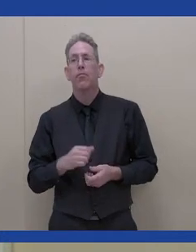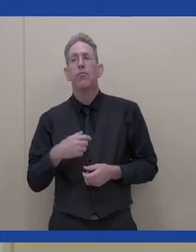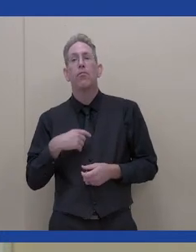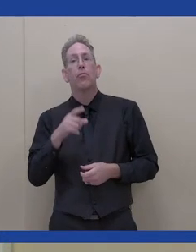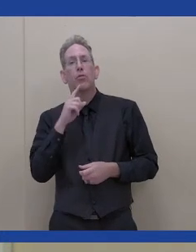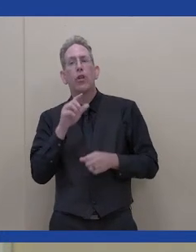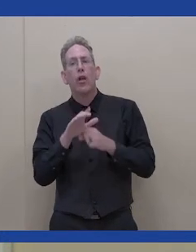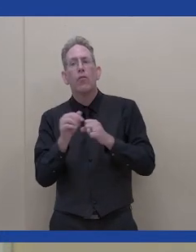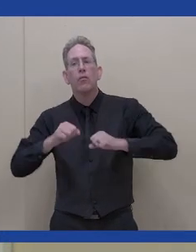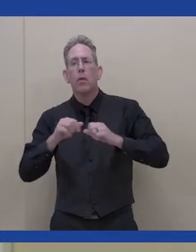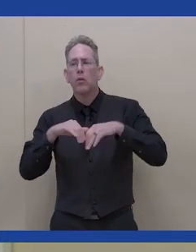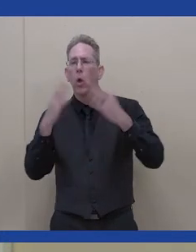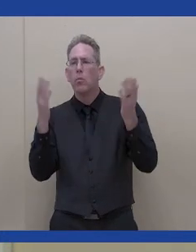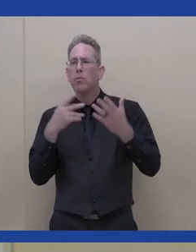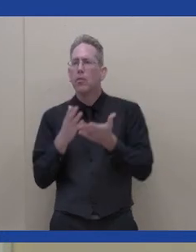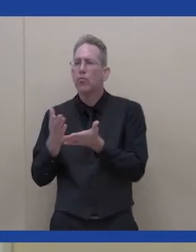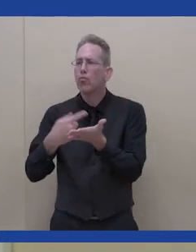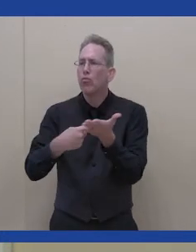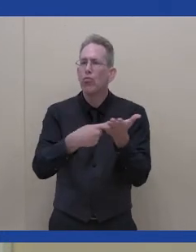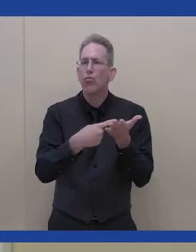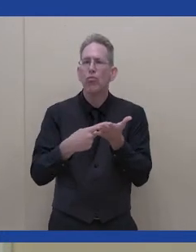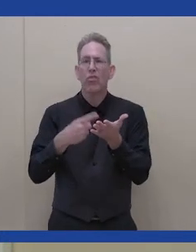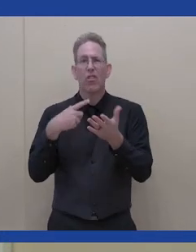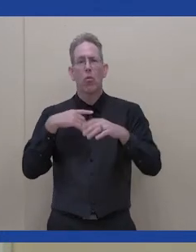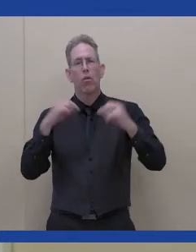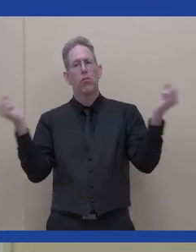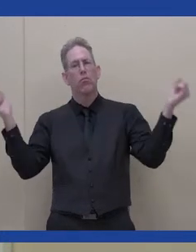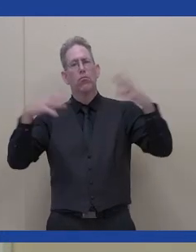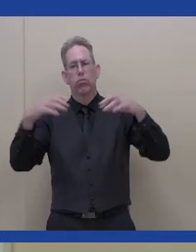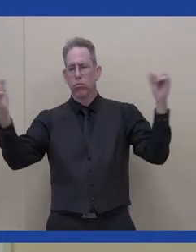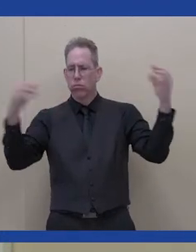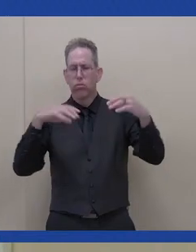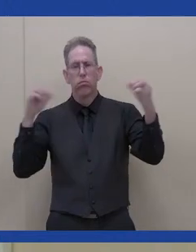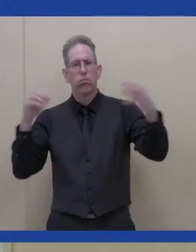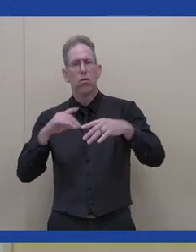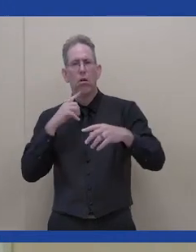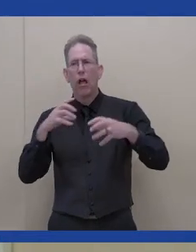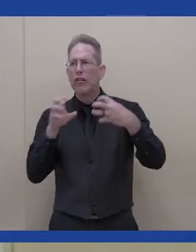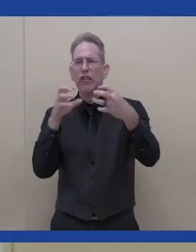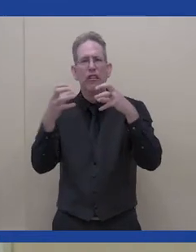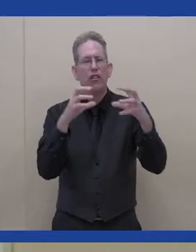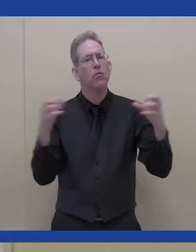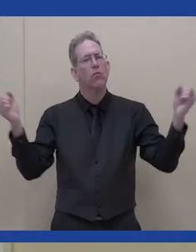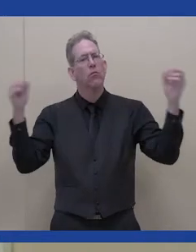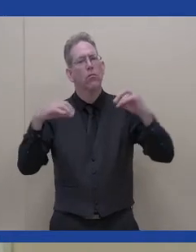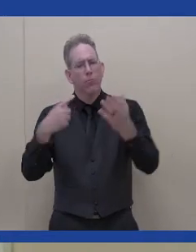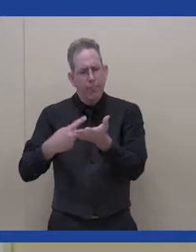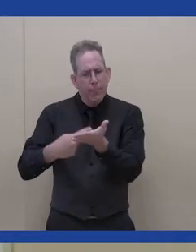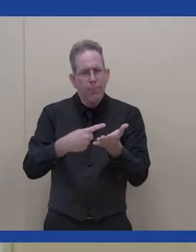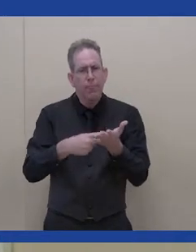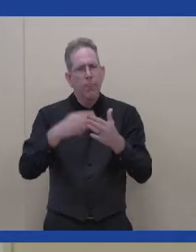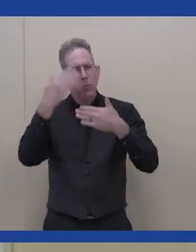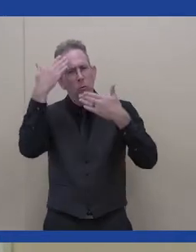and difficult conversation. We can do this together in a way where everyone feels safe, seen, and heard.